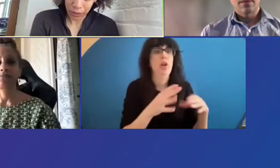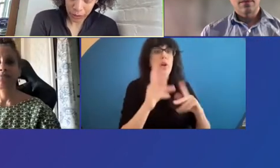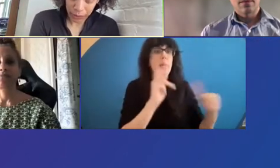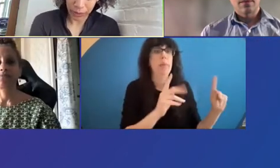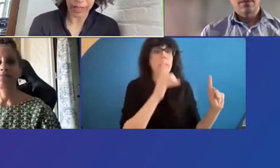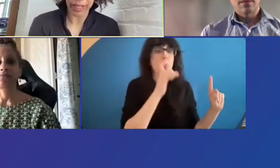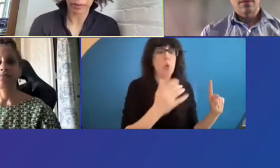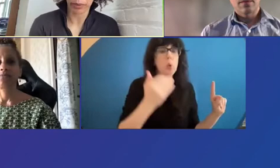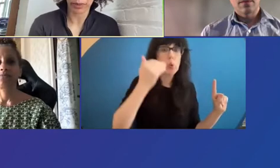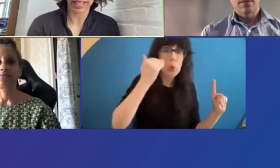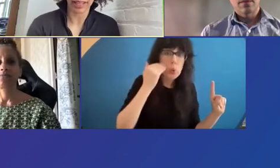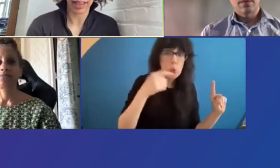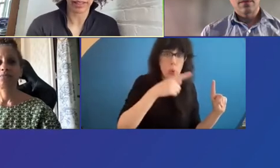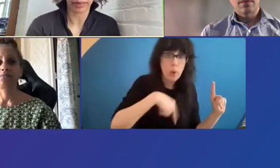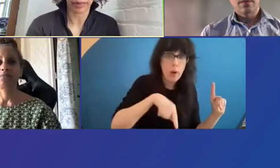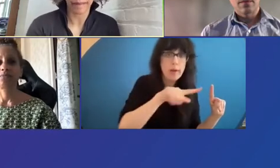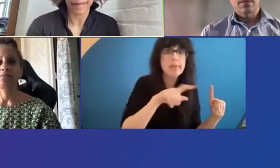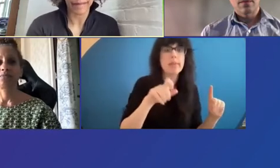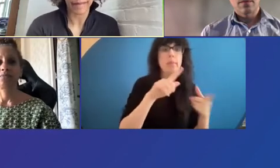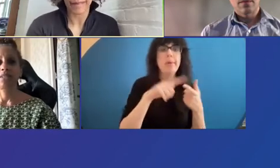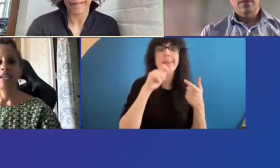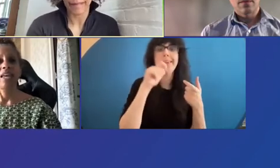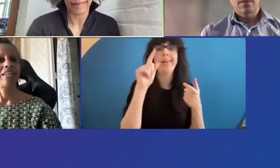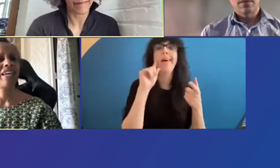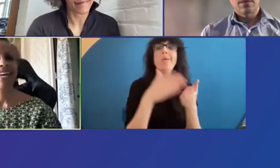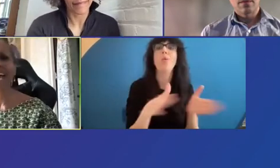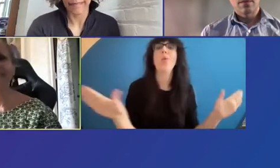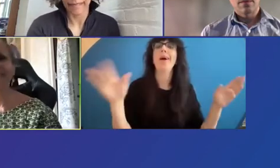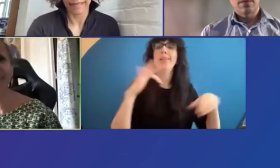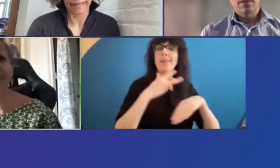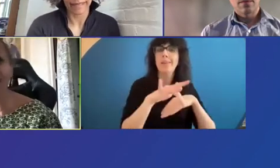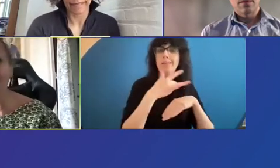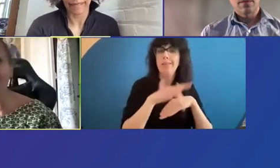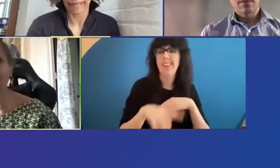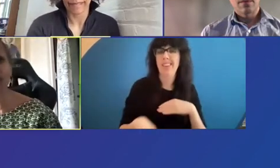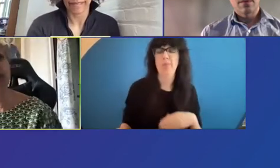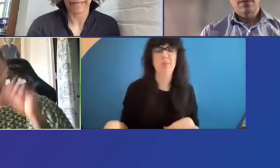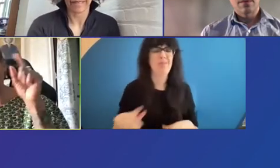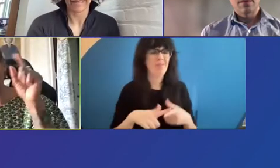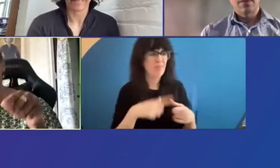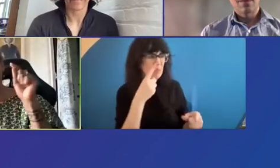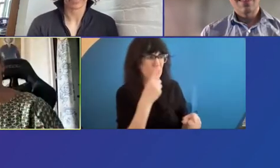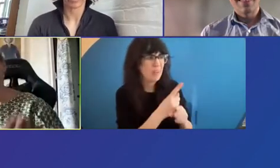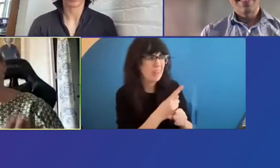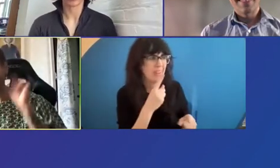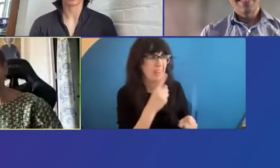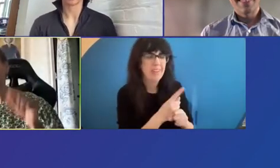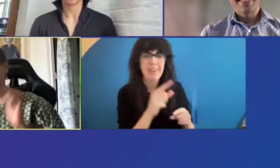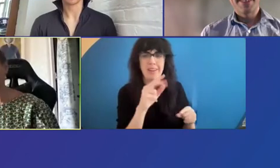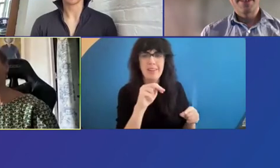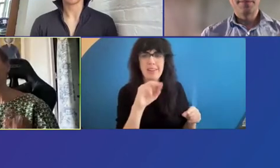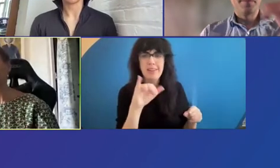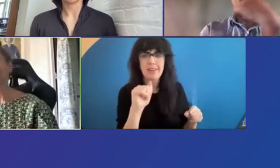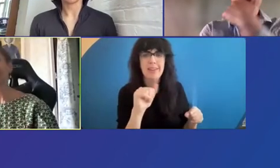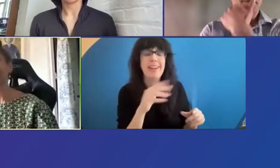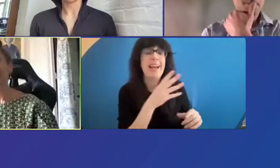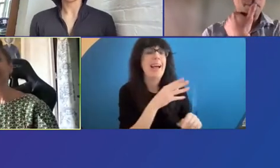not communally or broadly available. Yeah, and I feel like that, right,